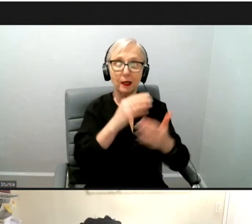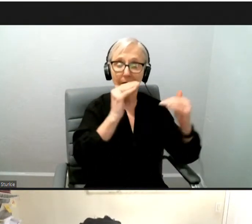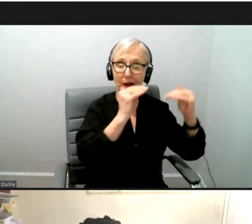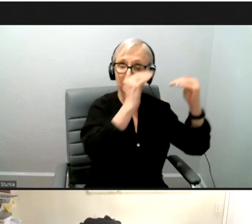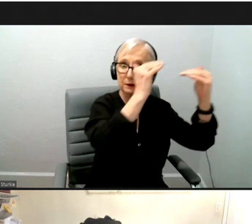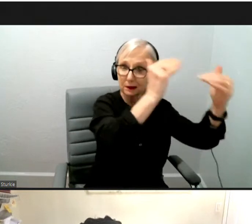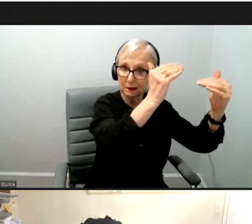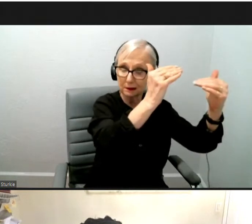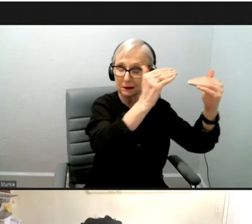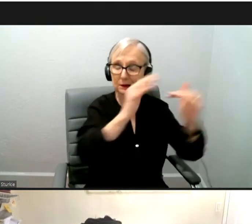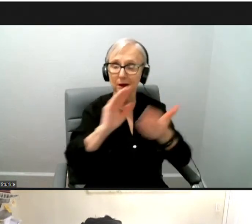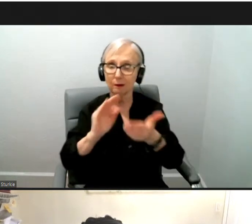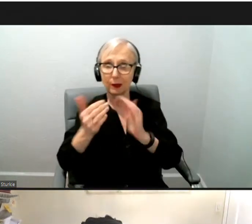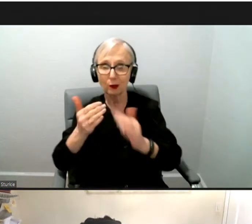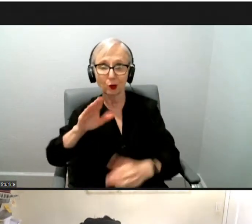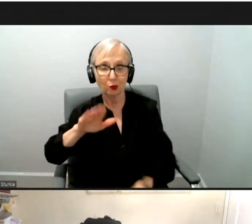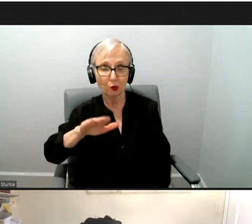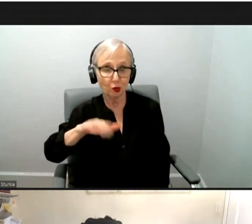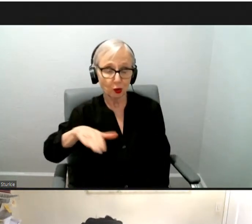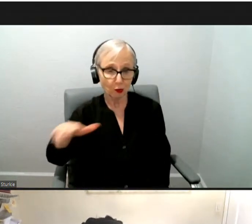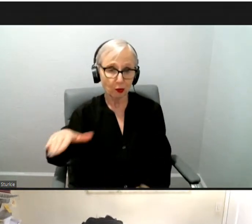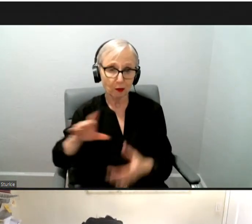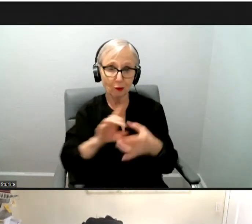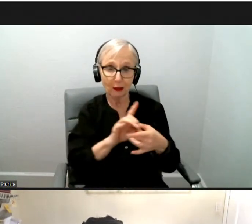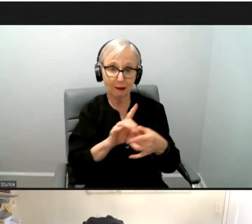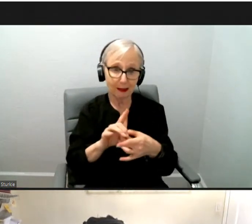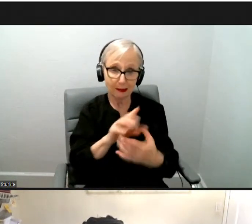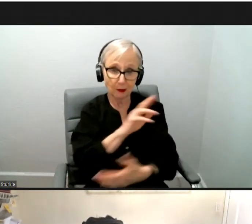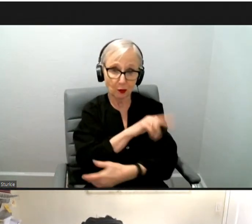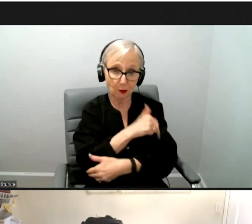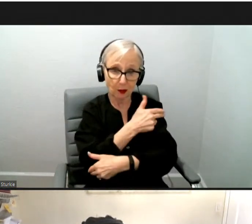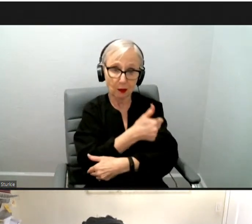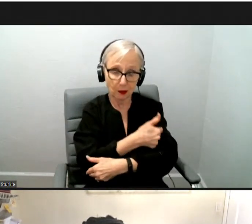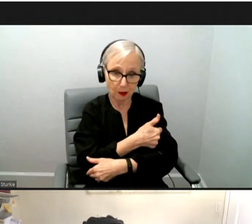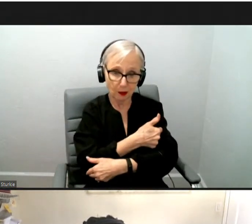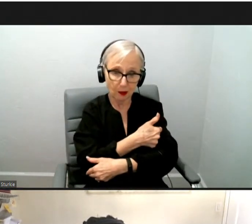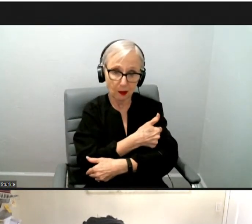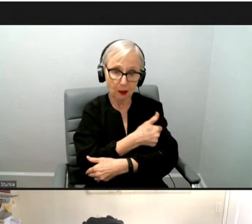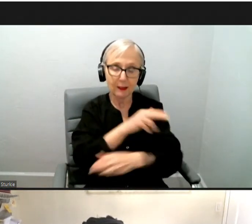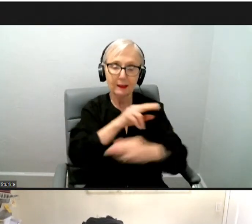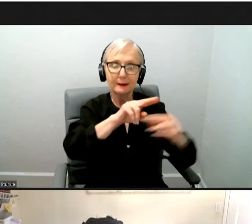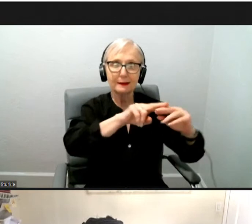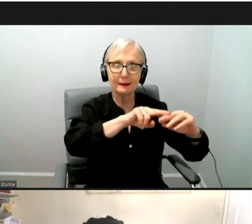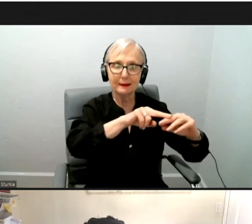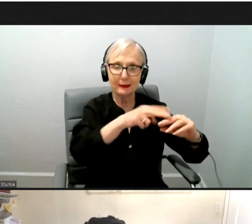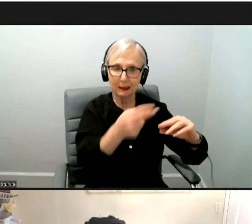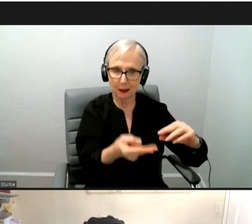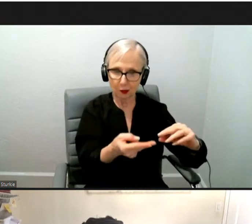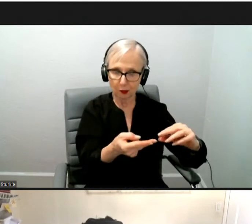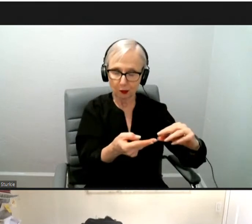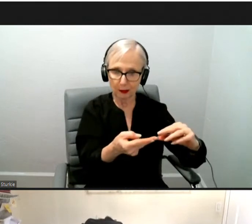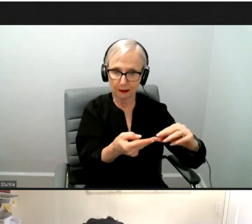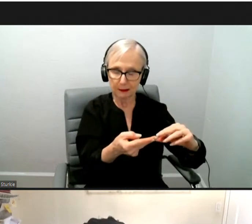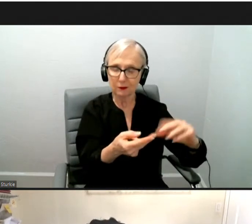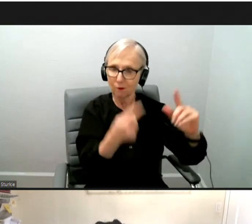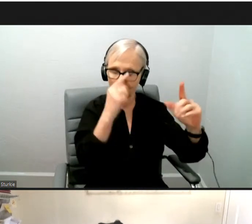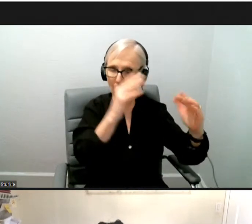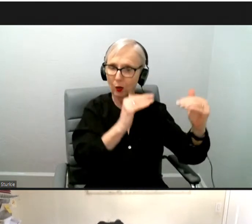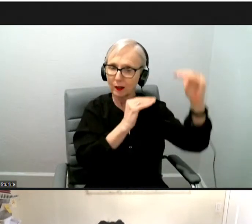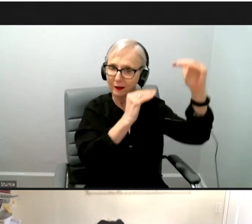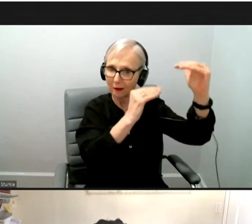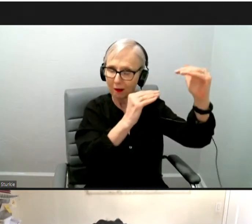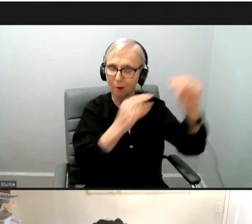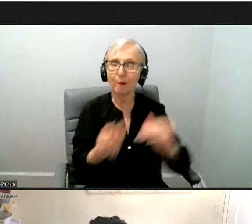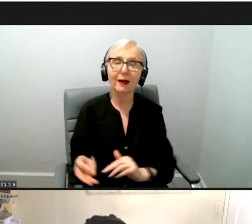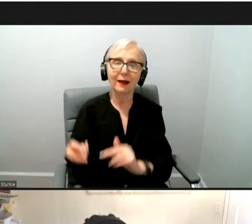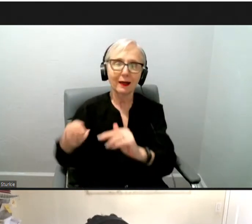of South Africa identified a decreased risk of hospitalization for adults in South Africa associated with Omicron, but actually an increased